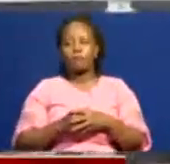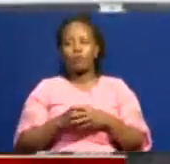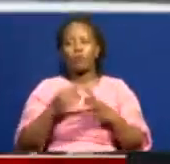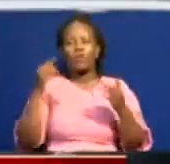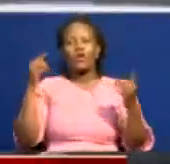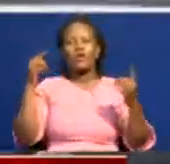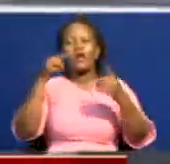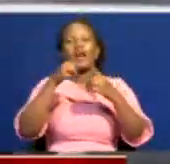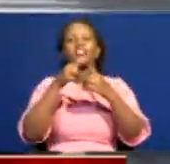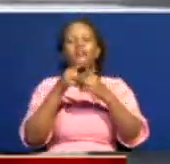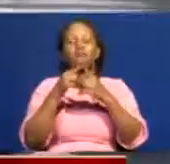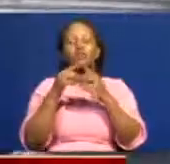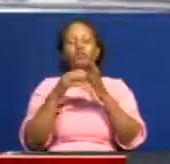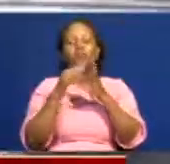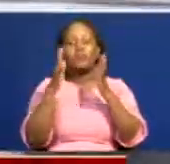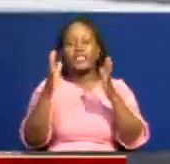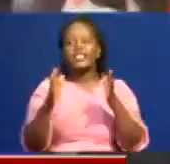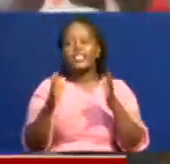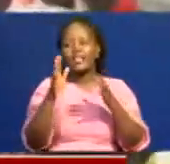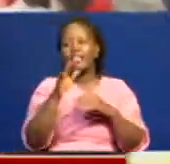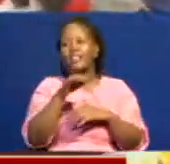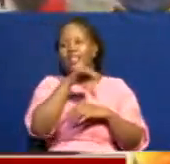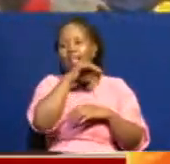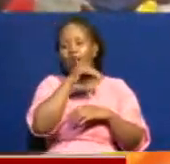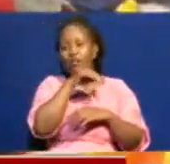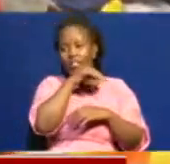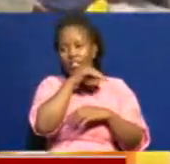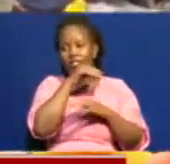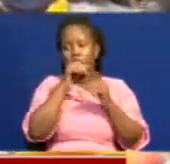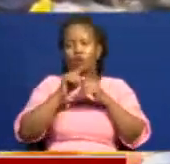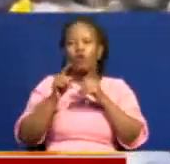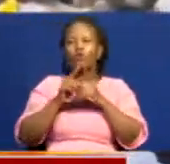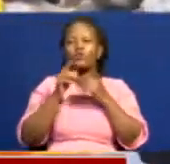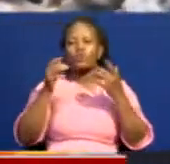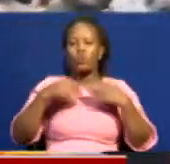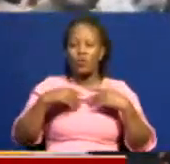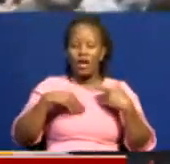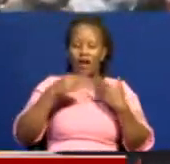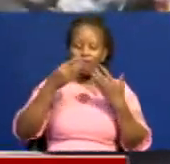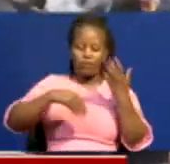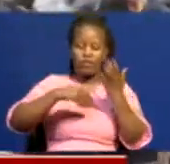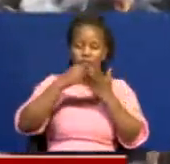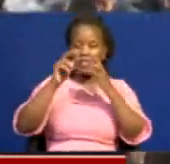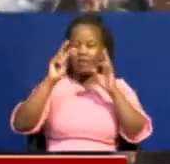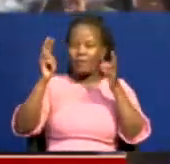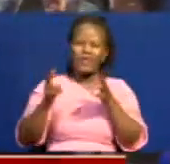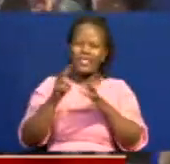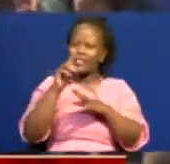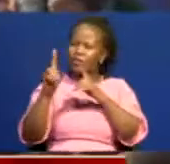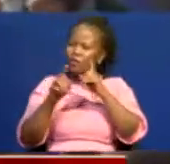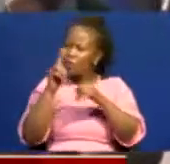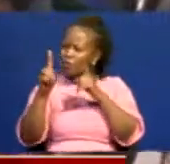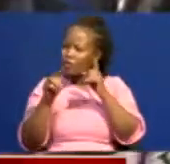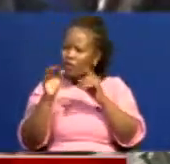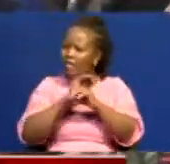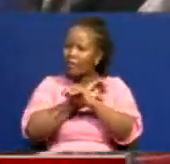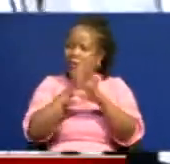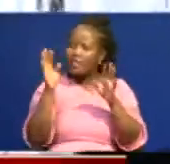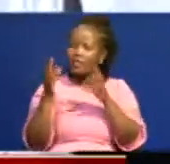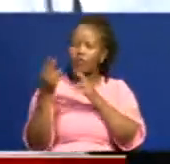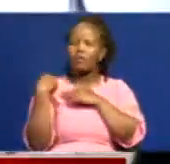Azimio la Umoja One Kenya Alliance leader Raila Odinga has also weighed in on the matter, questioning the credibility of the